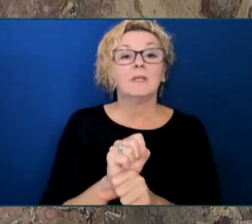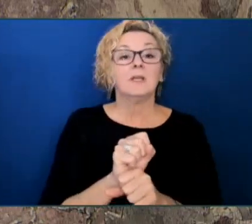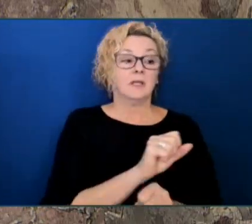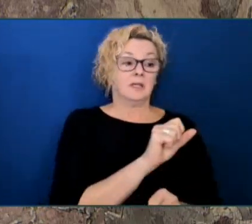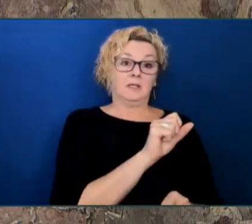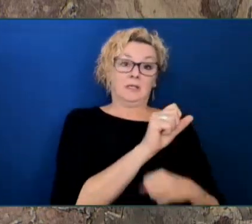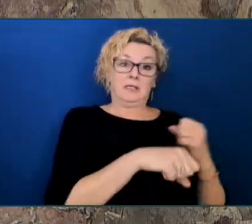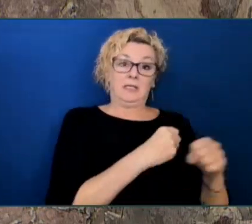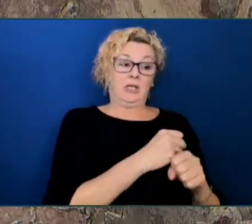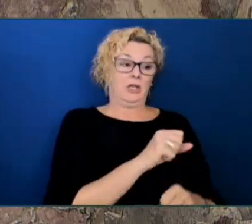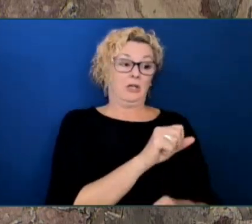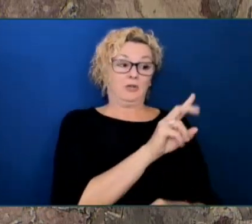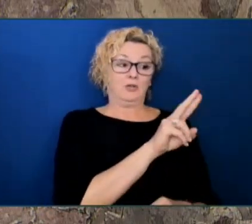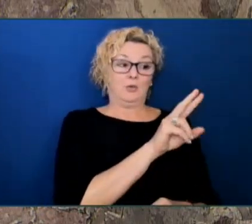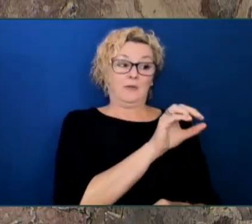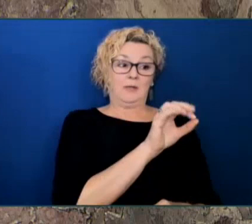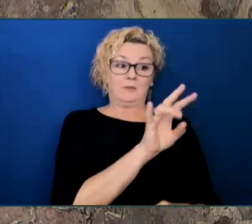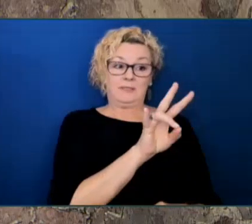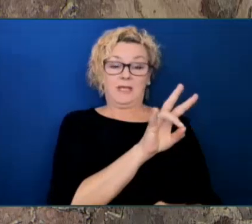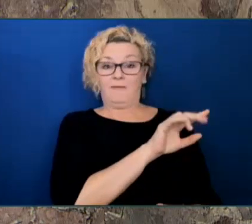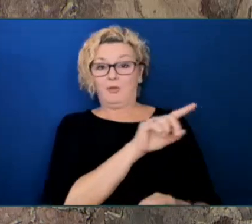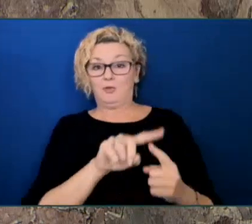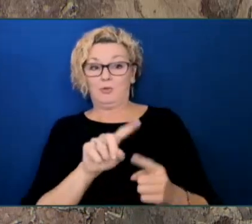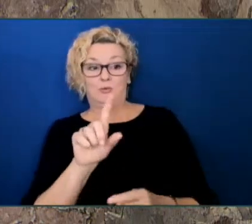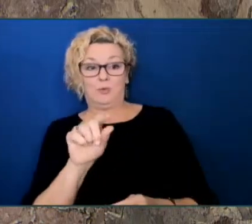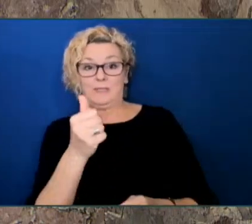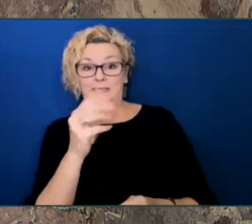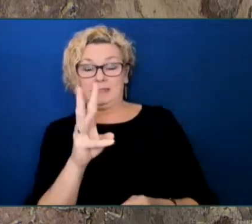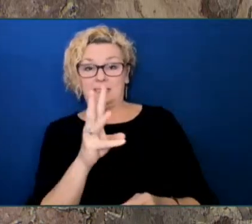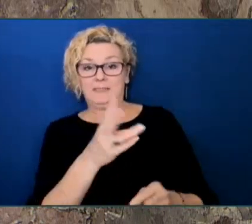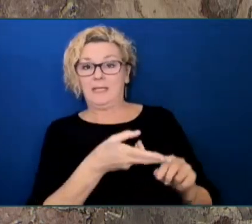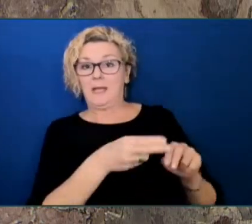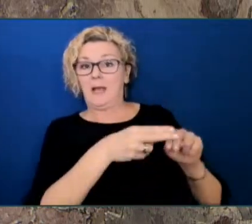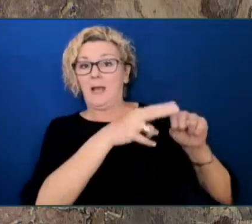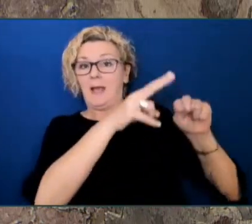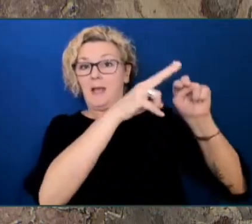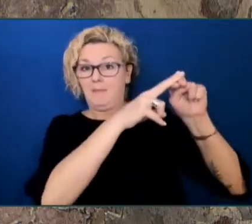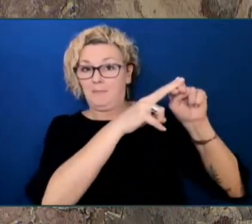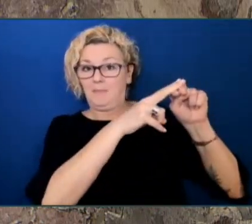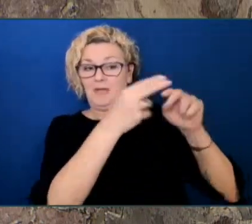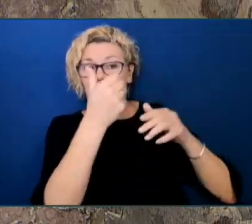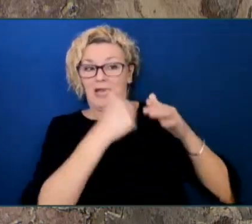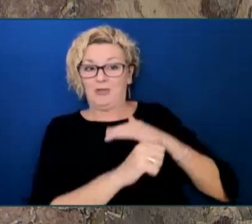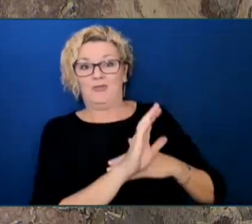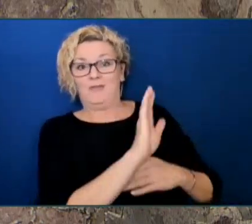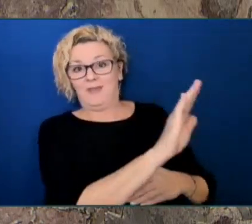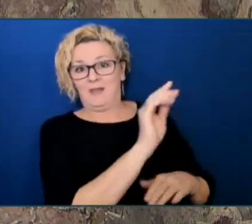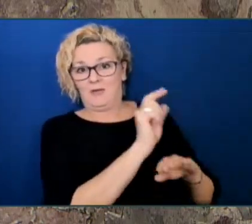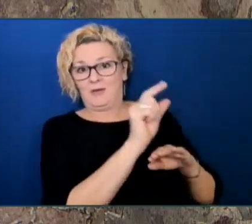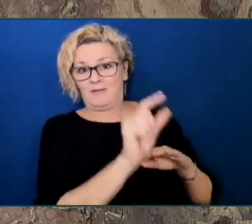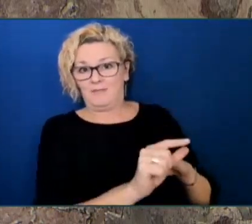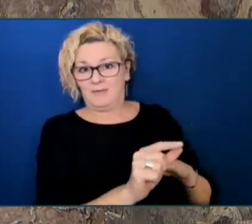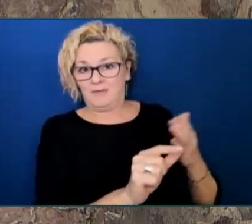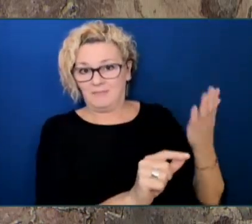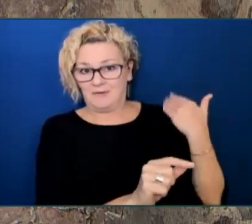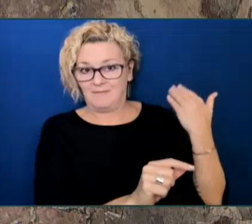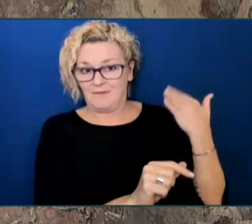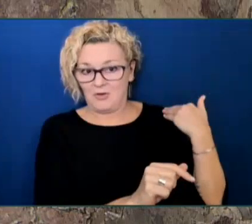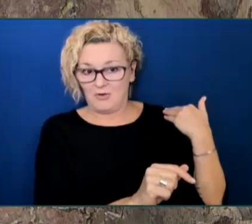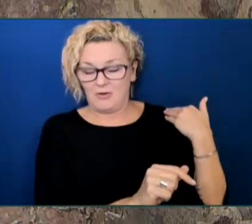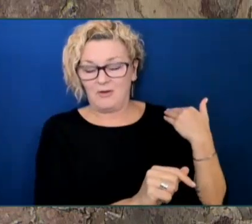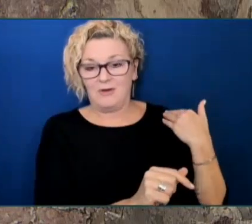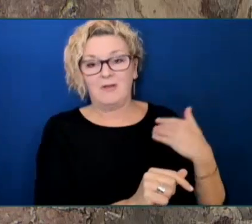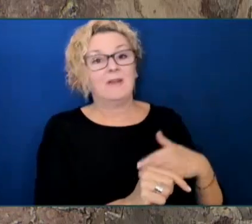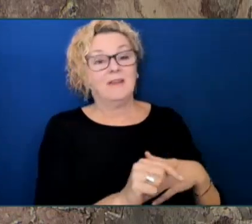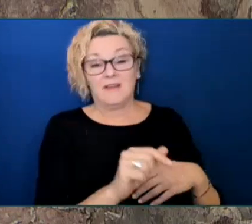2007 and 2016 when they were on this side of the House. That, Honourable Speaker, is a fact, and they